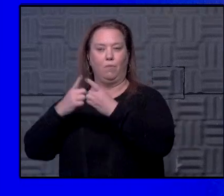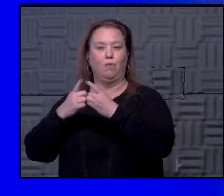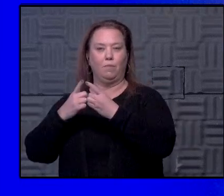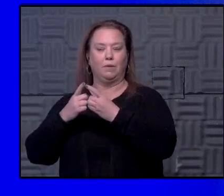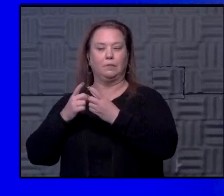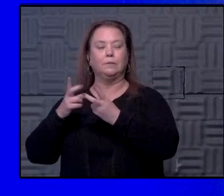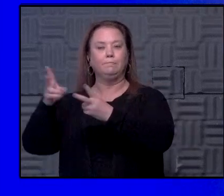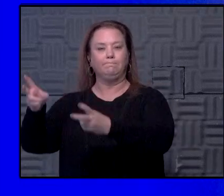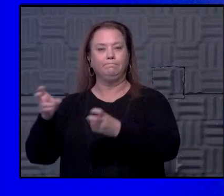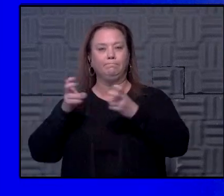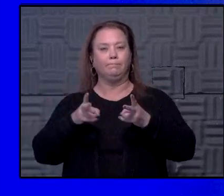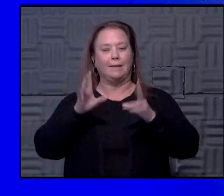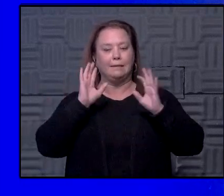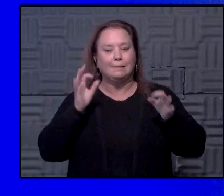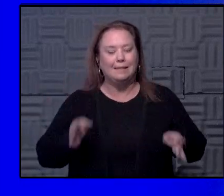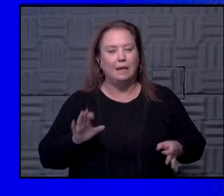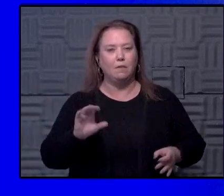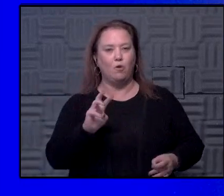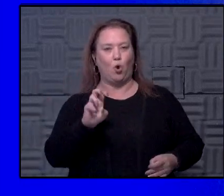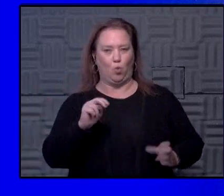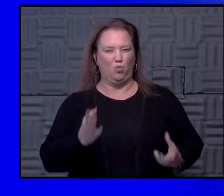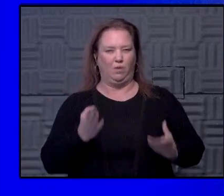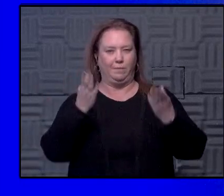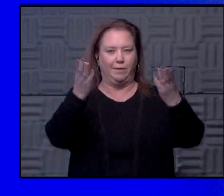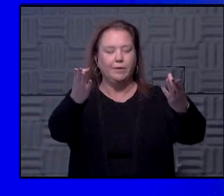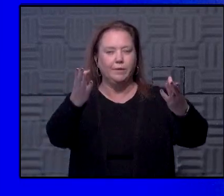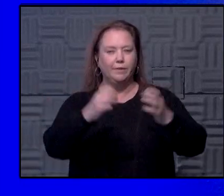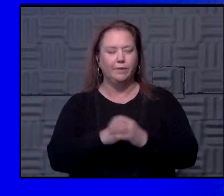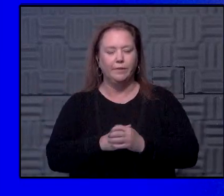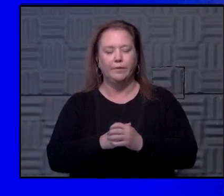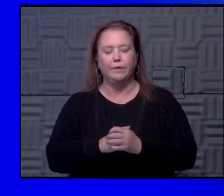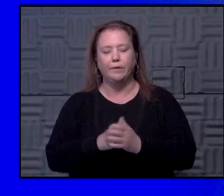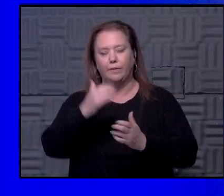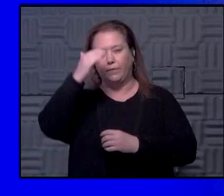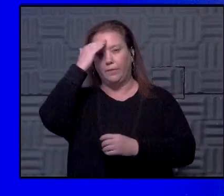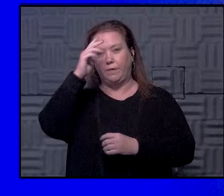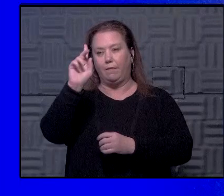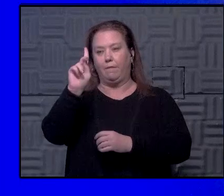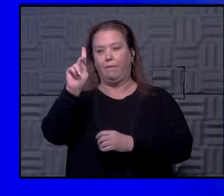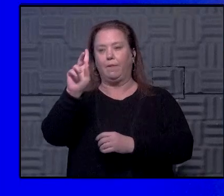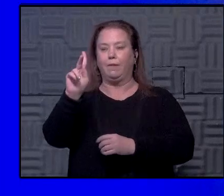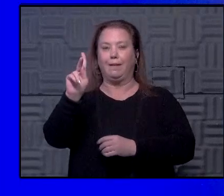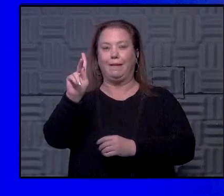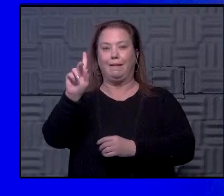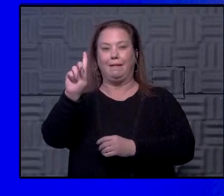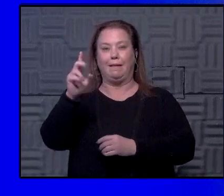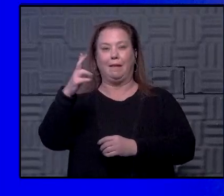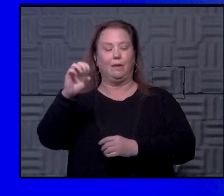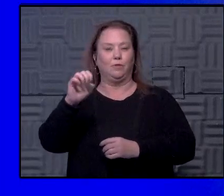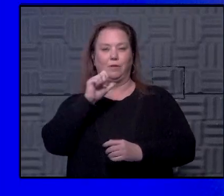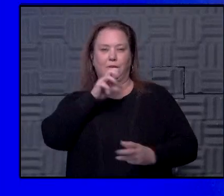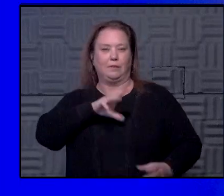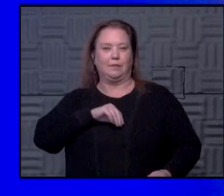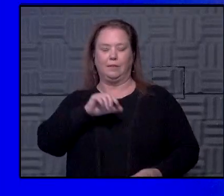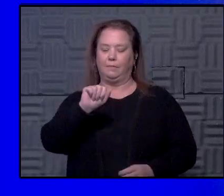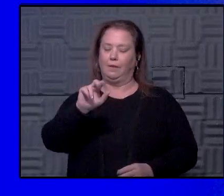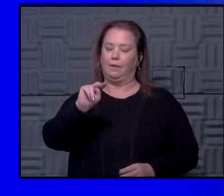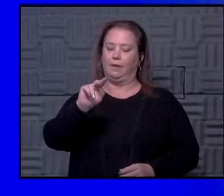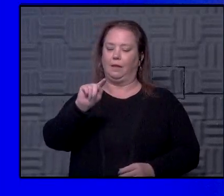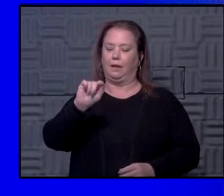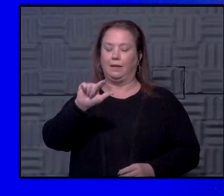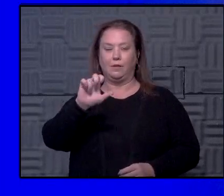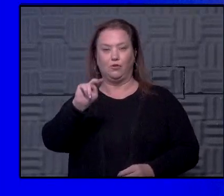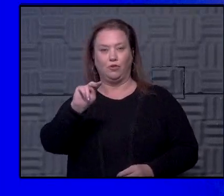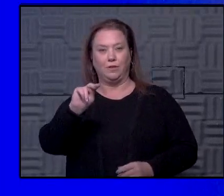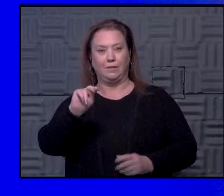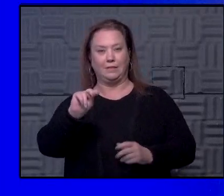off of that and create their final recommendations. We know that, for instance, KDHE does not accept an antigen test.